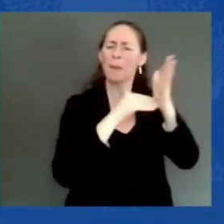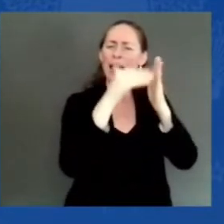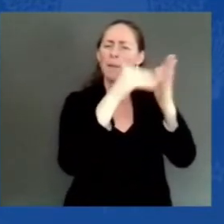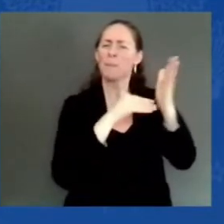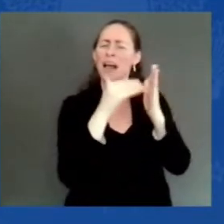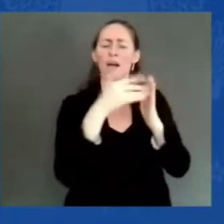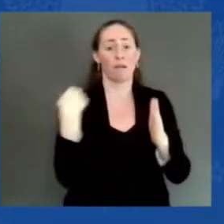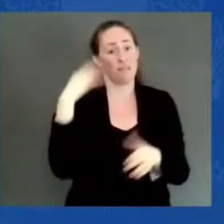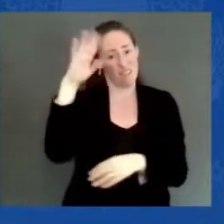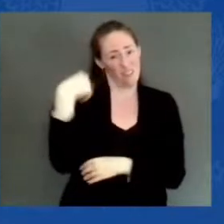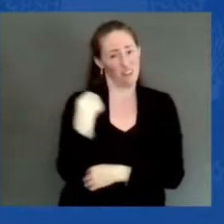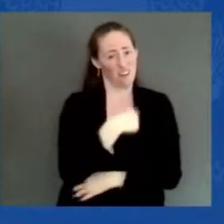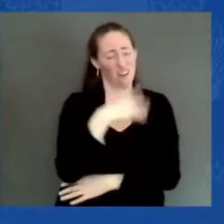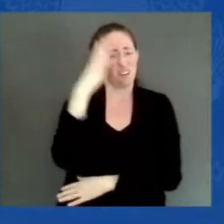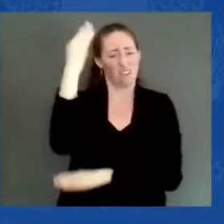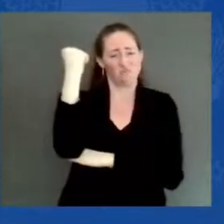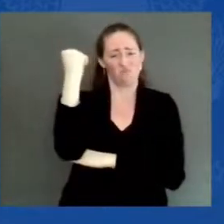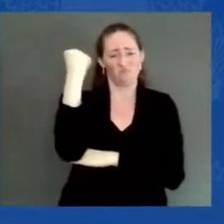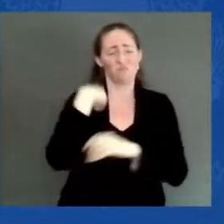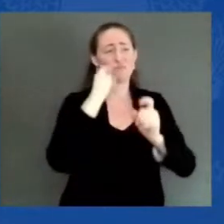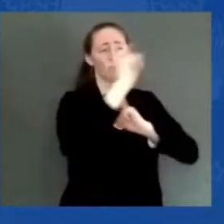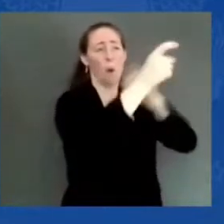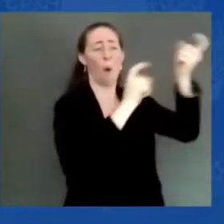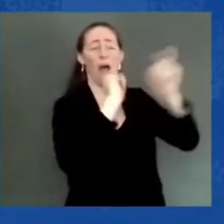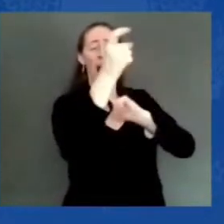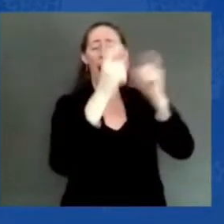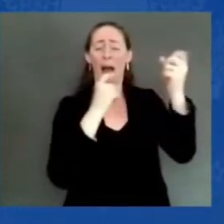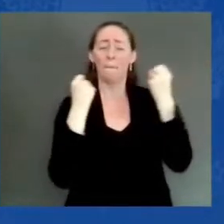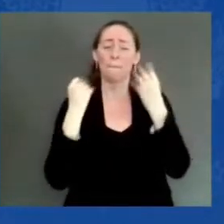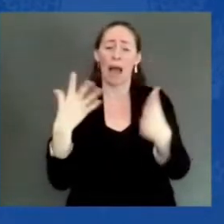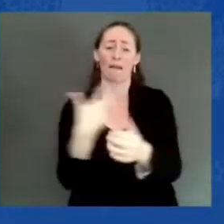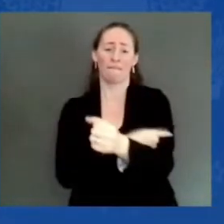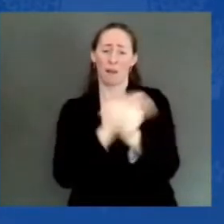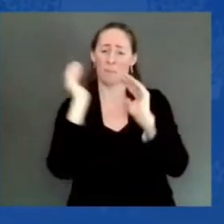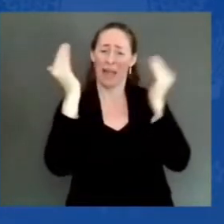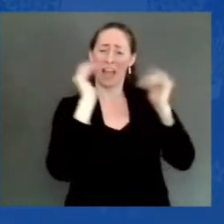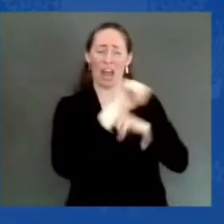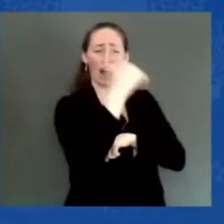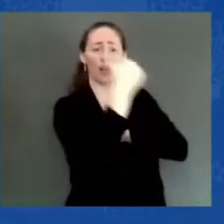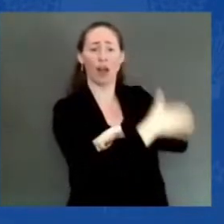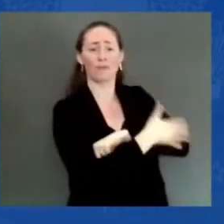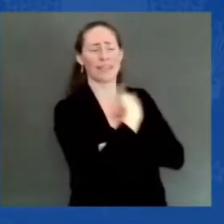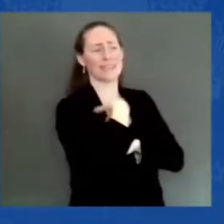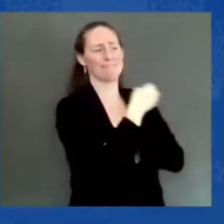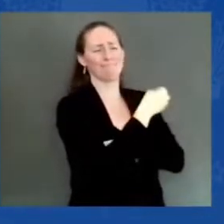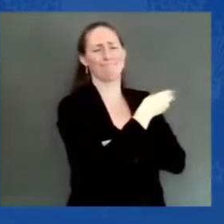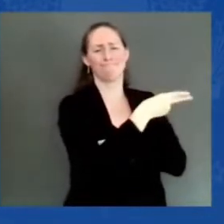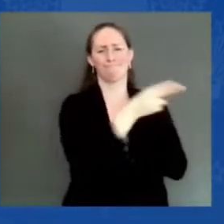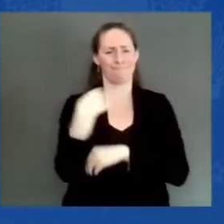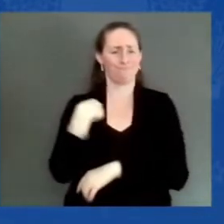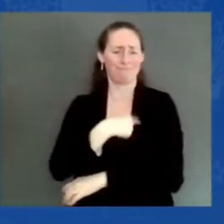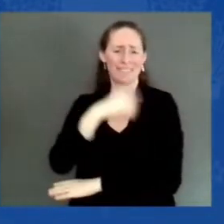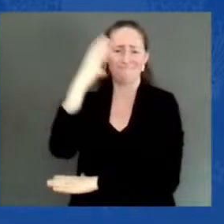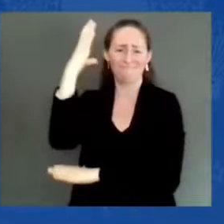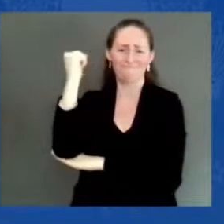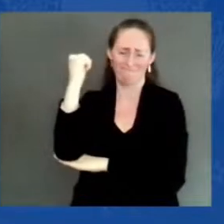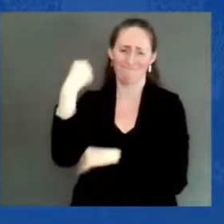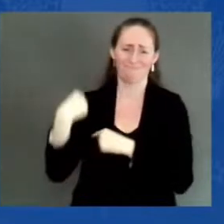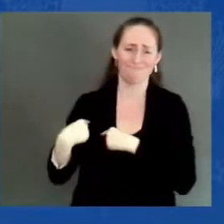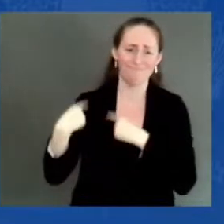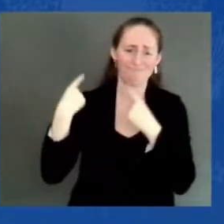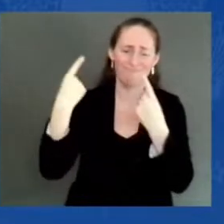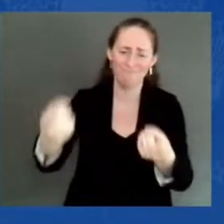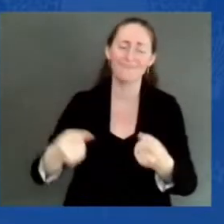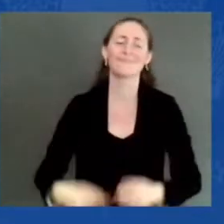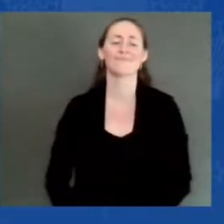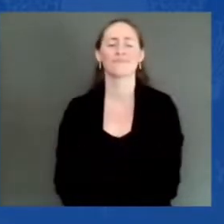countries than every other country in the world combined. During the coming months of fall and early